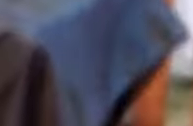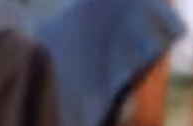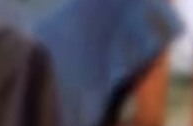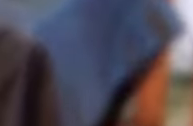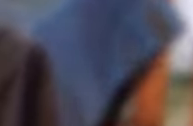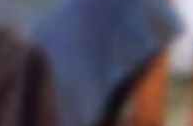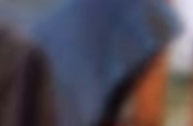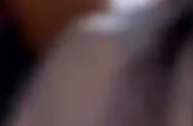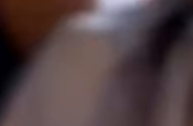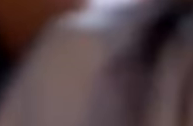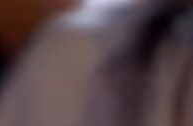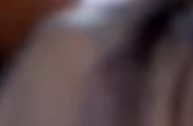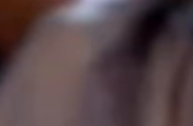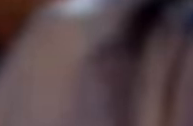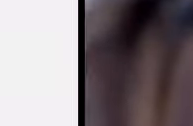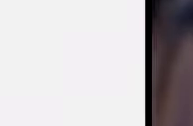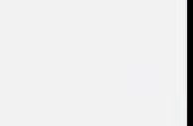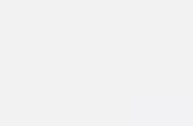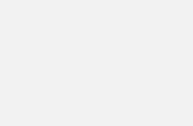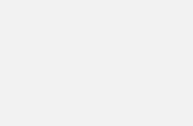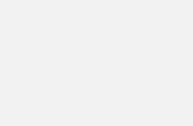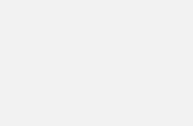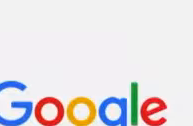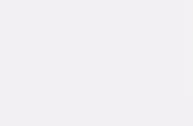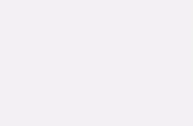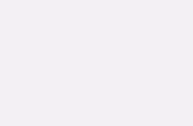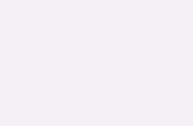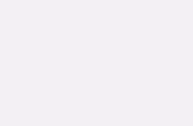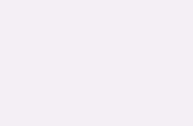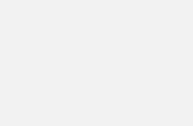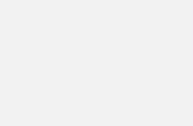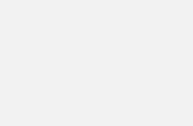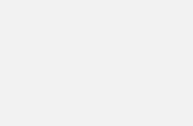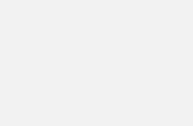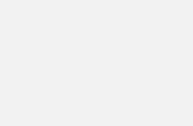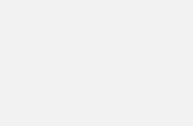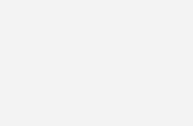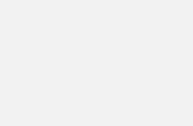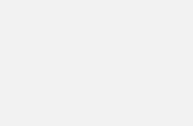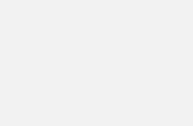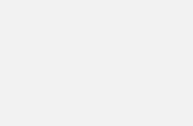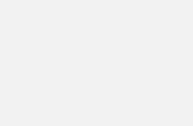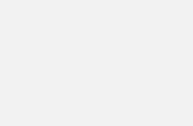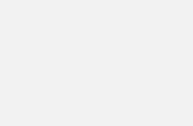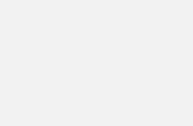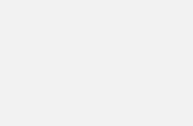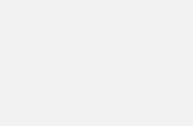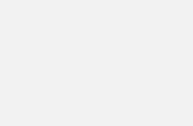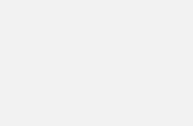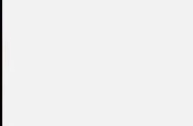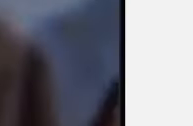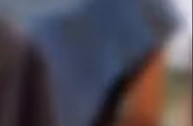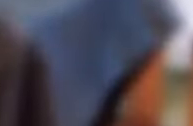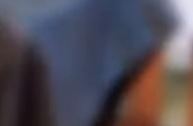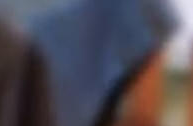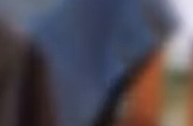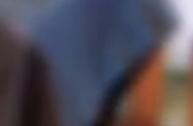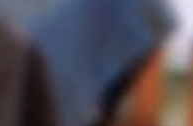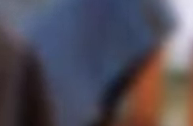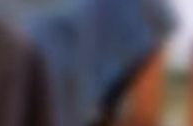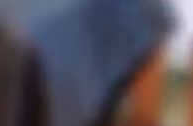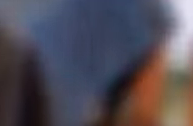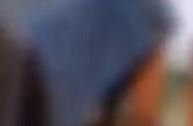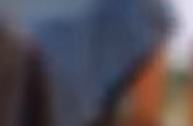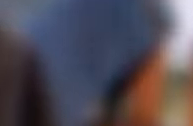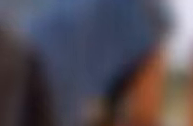plan for your retirement during your youthful working days. Provided you are earning an income, you can join our retirement benefit scheme registered